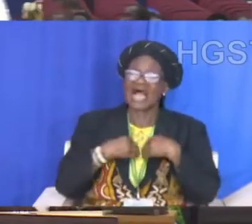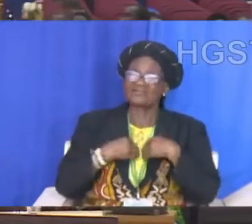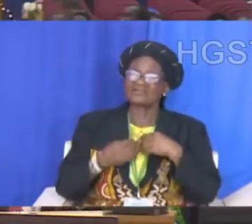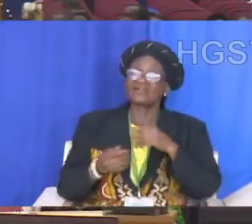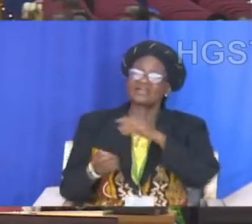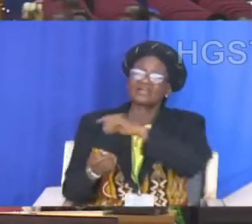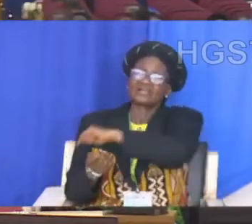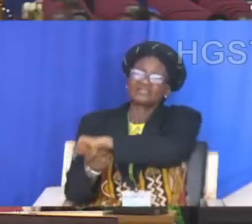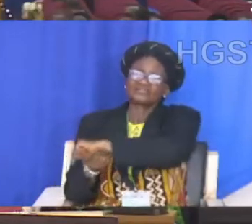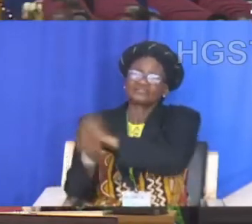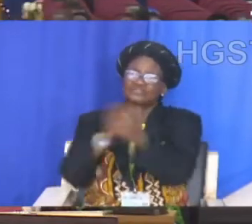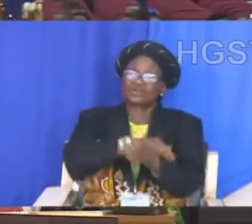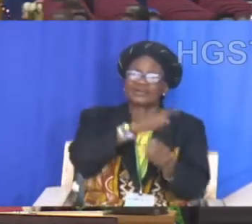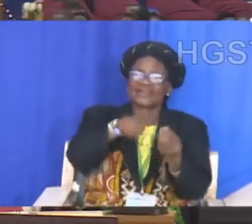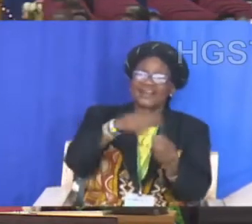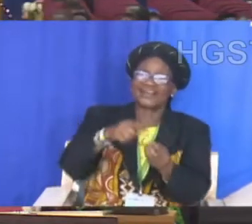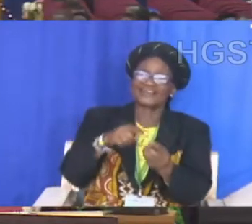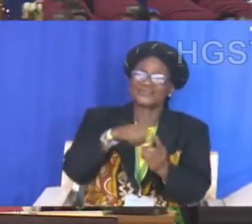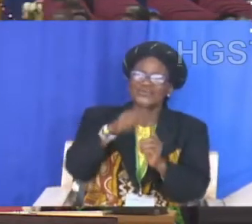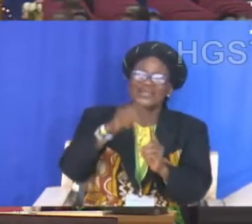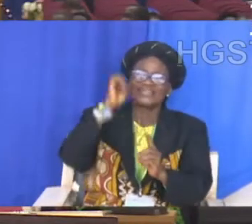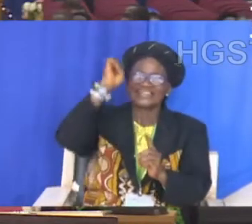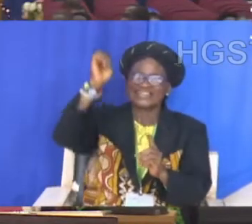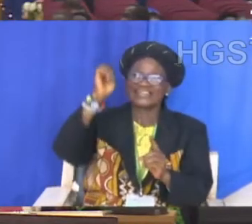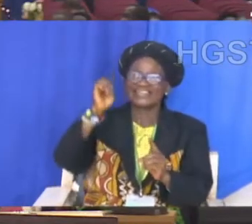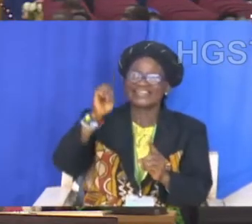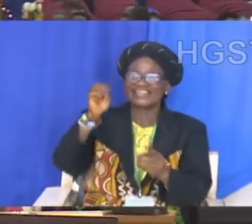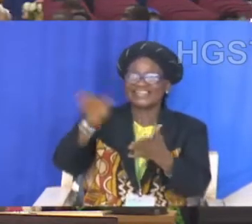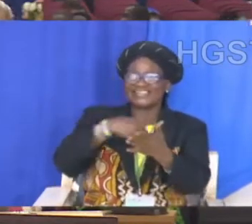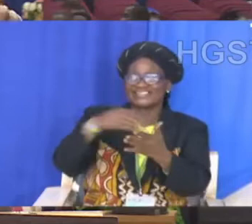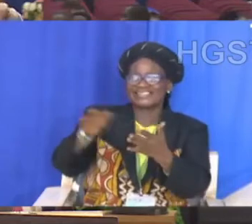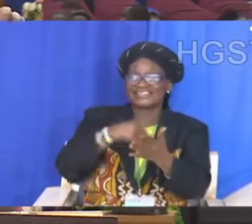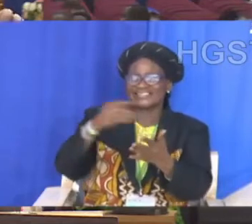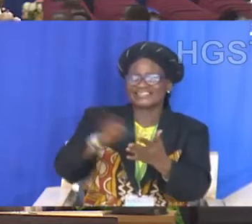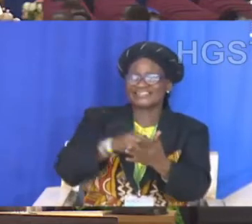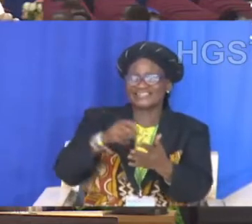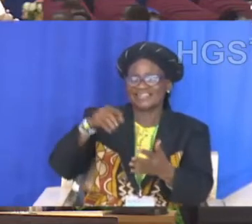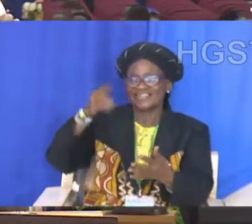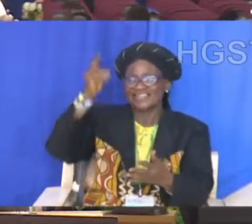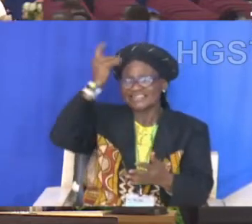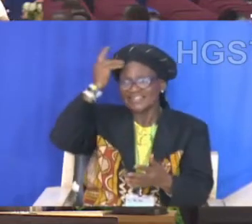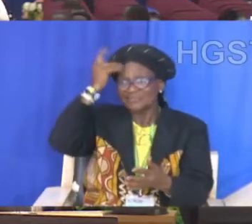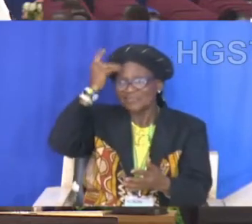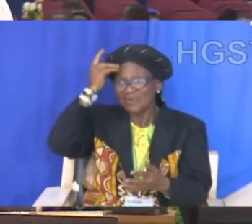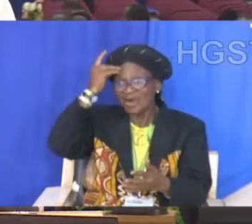when he sings, demons get out of the way.